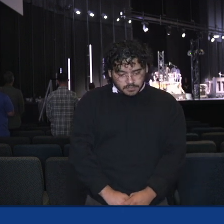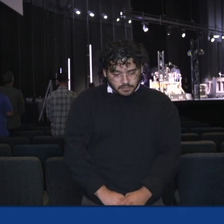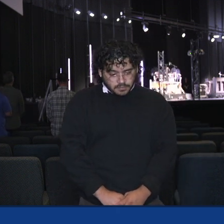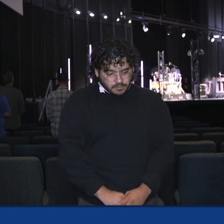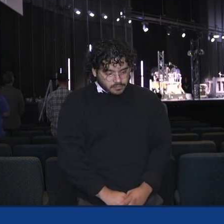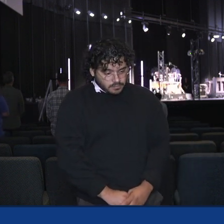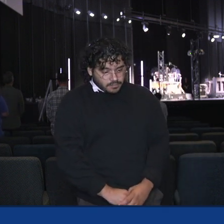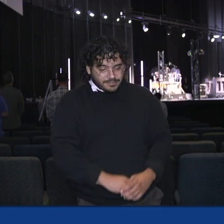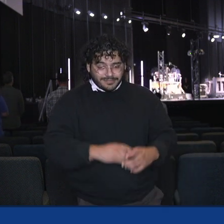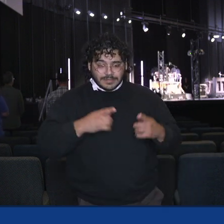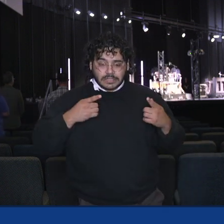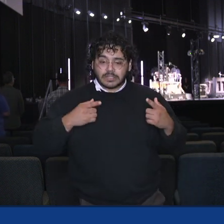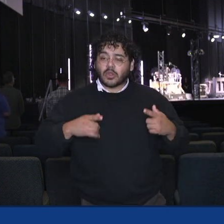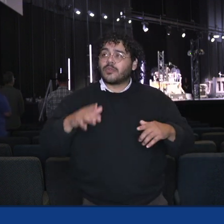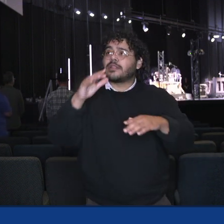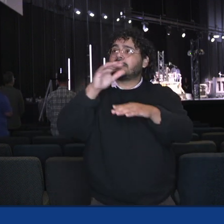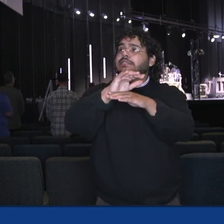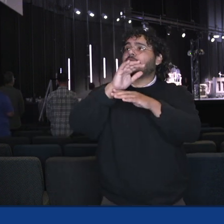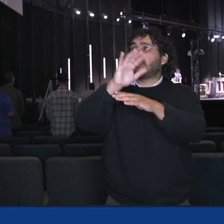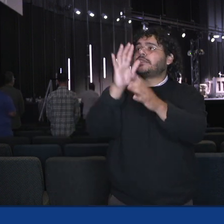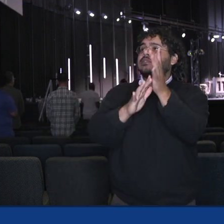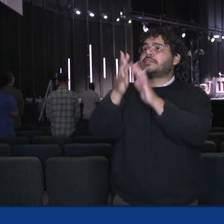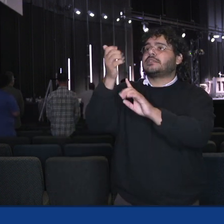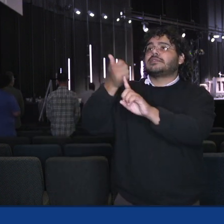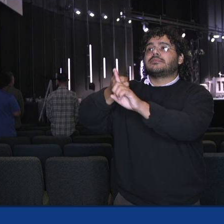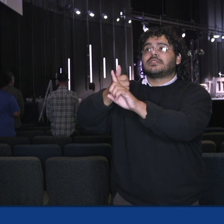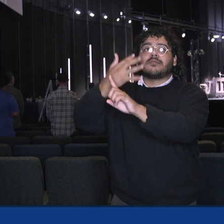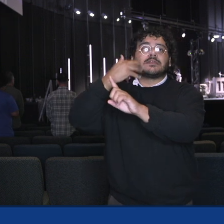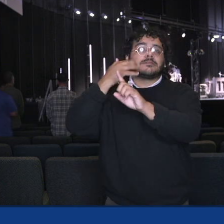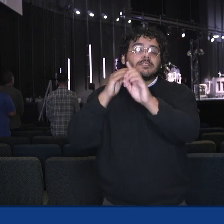On the night he was betrayed, Jesus took the bread,